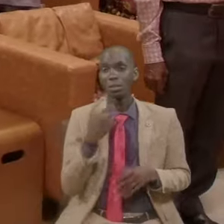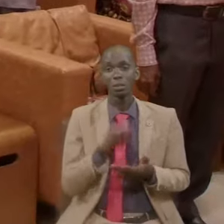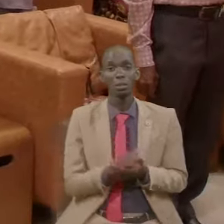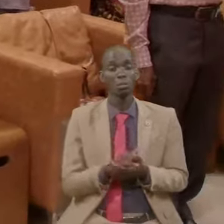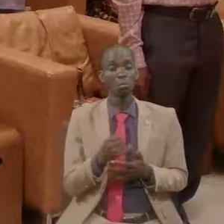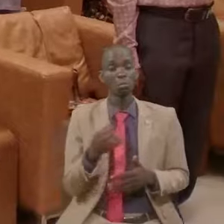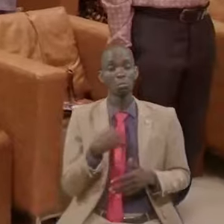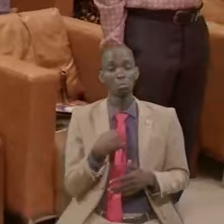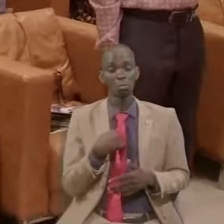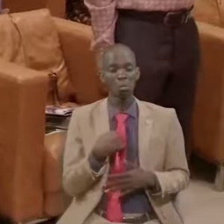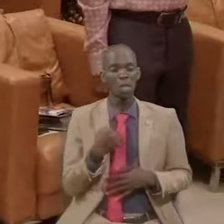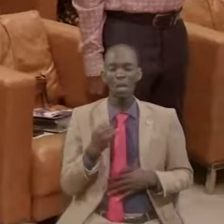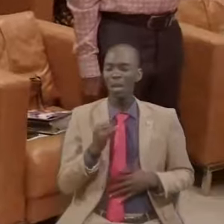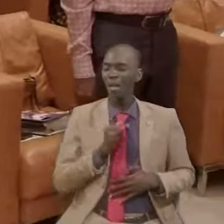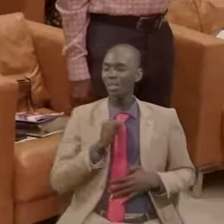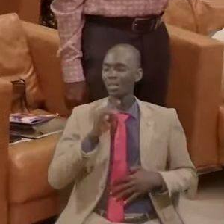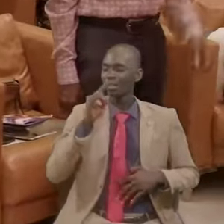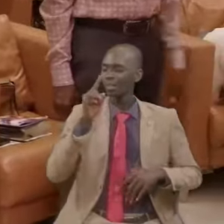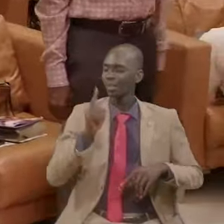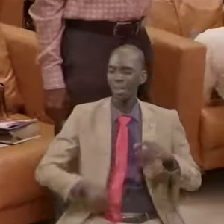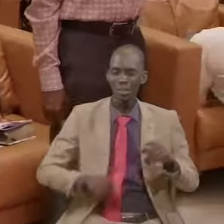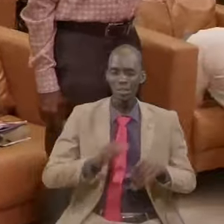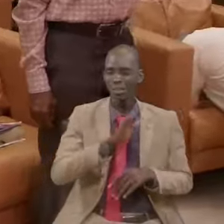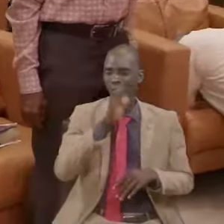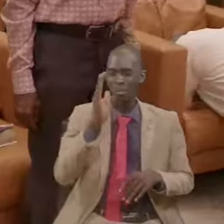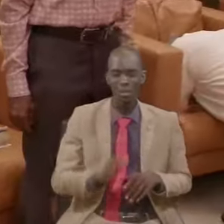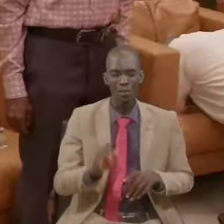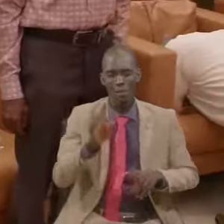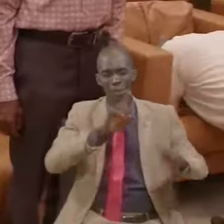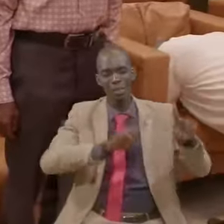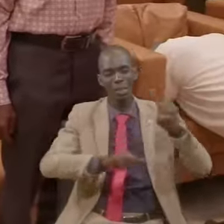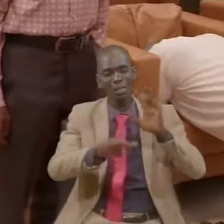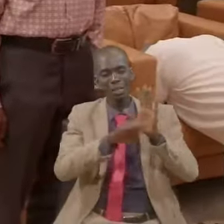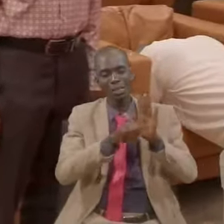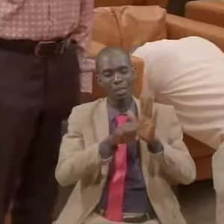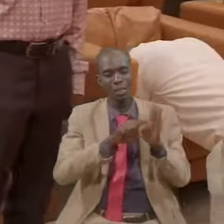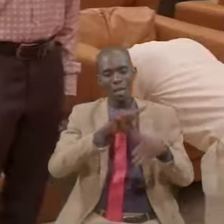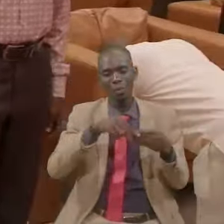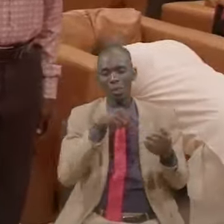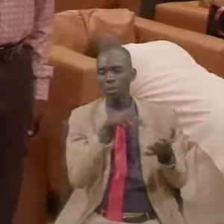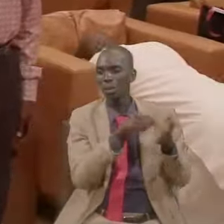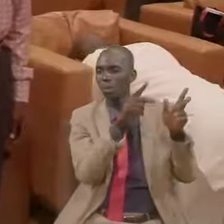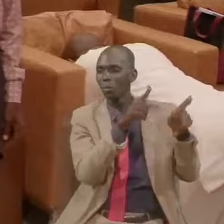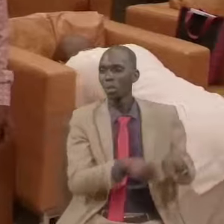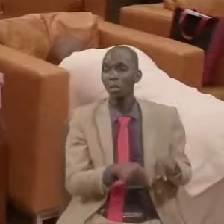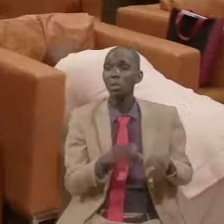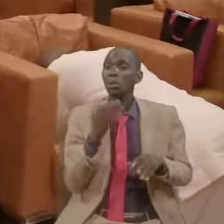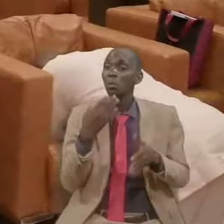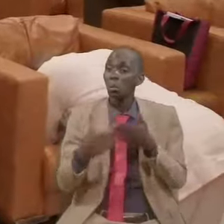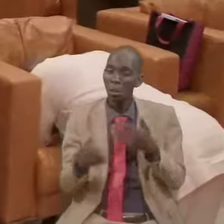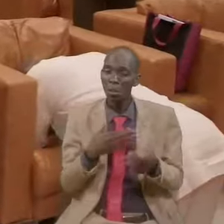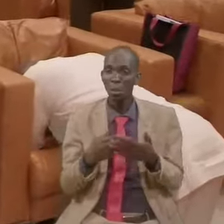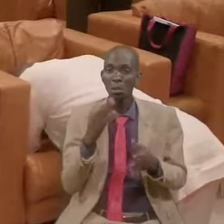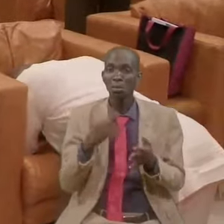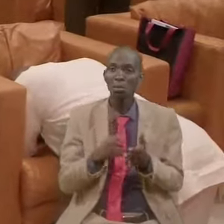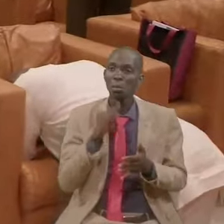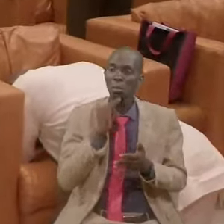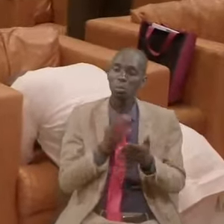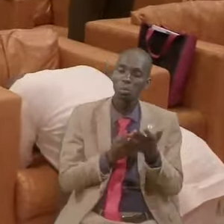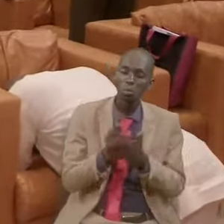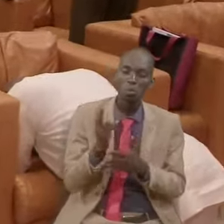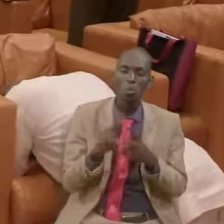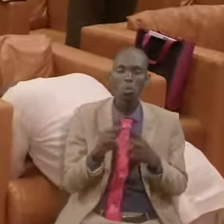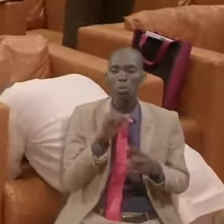I can never say anything negative, even if it's the truth, because he gives me this and gives me